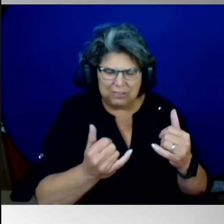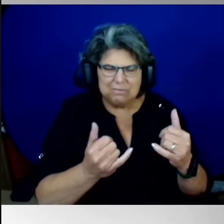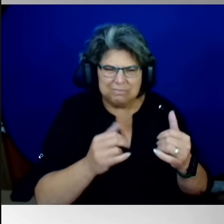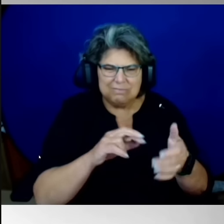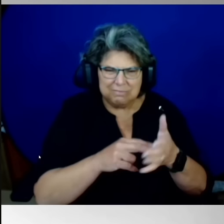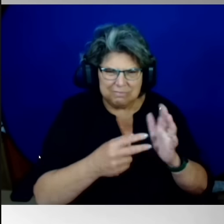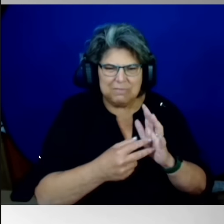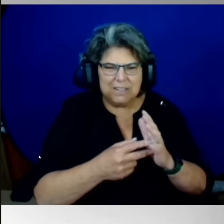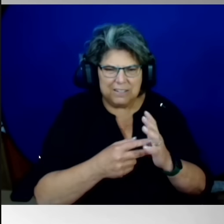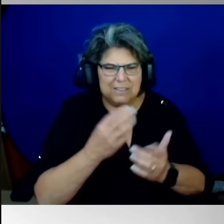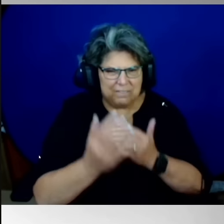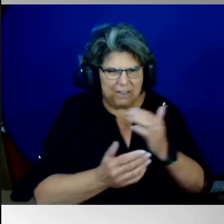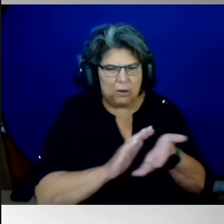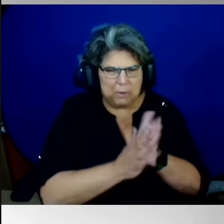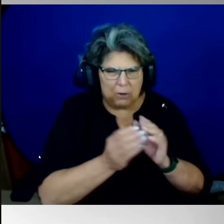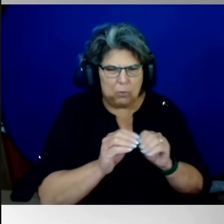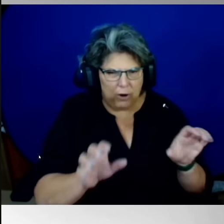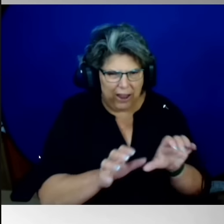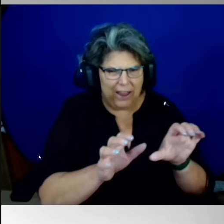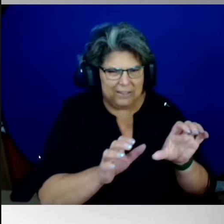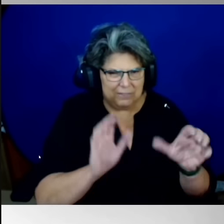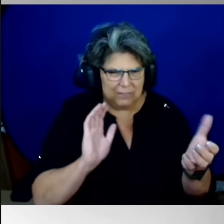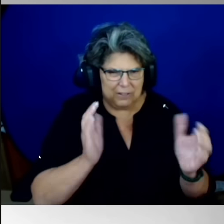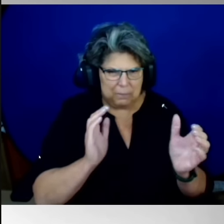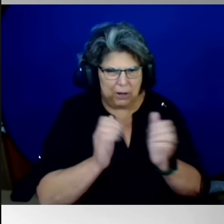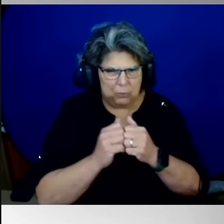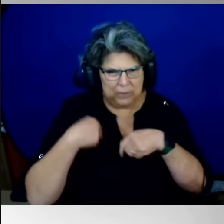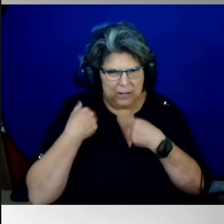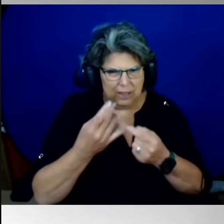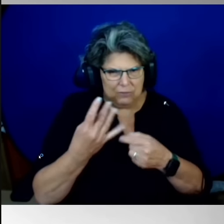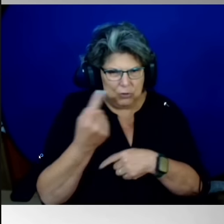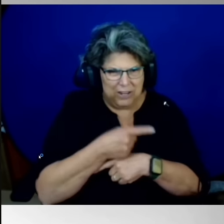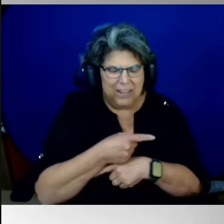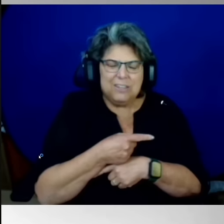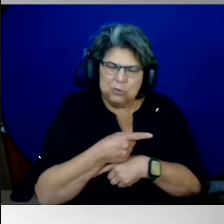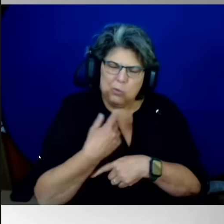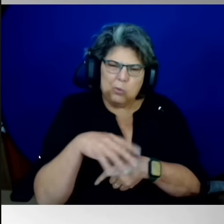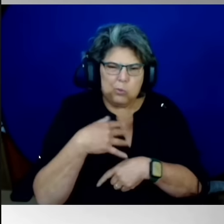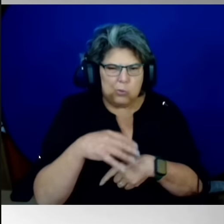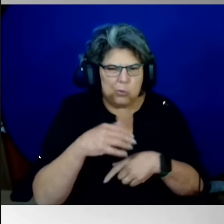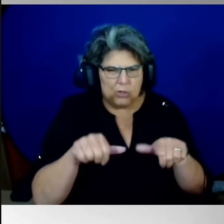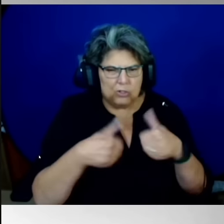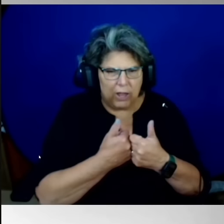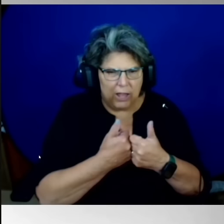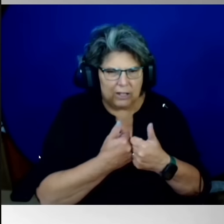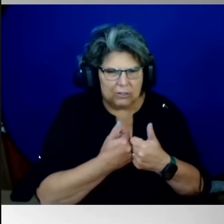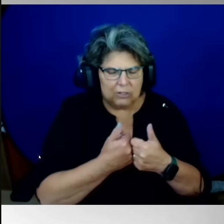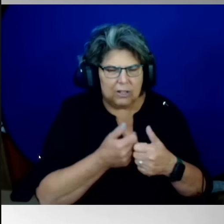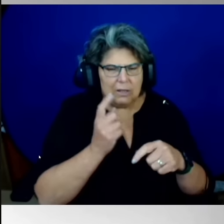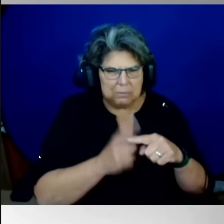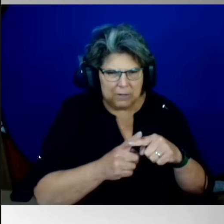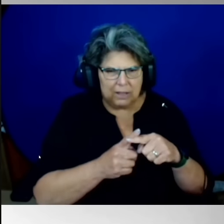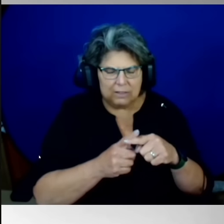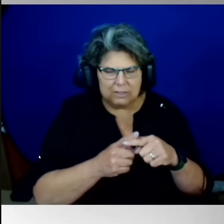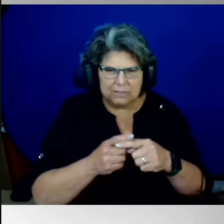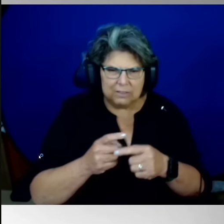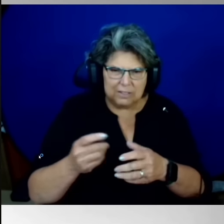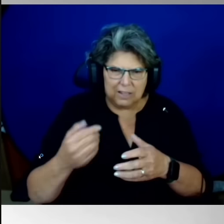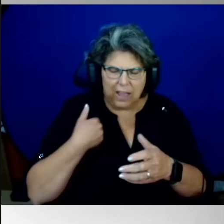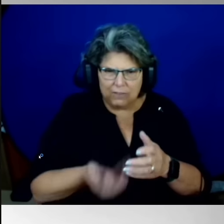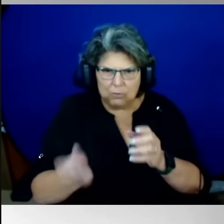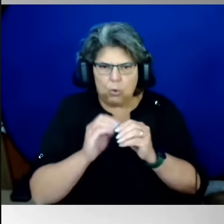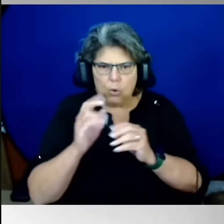more active than we've seen in the past few days, so that's been a real challenge. We've also been surging resources into parts of the fire that